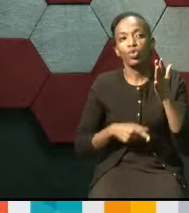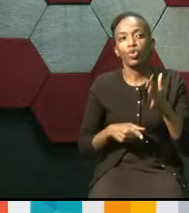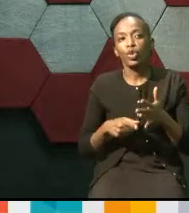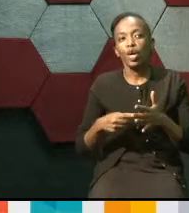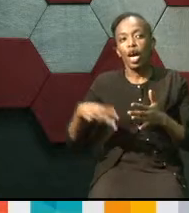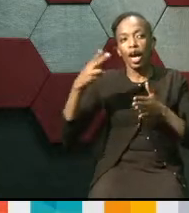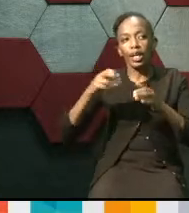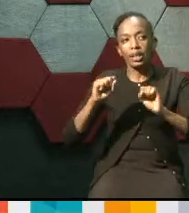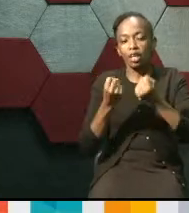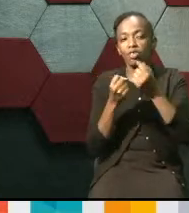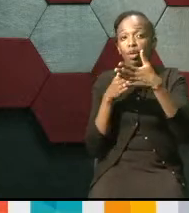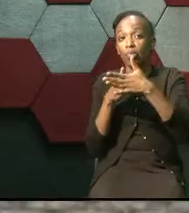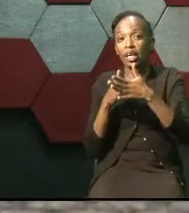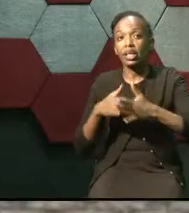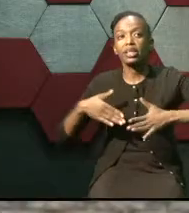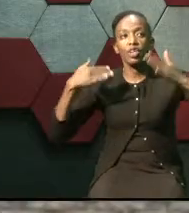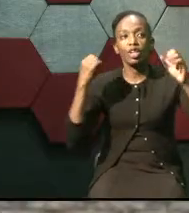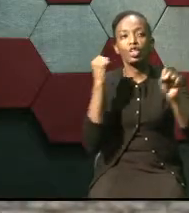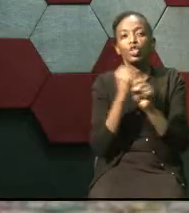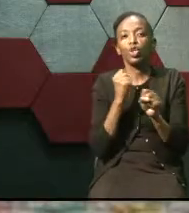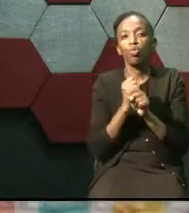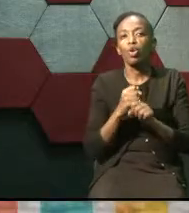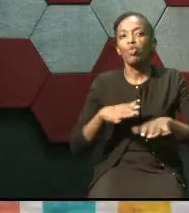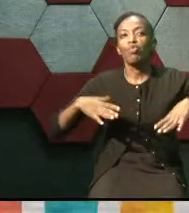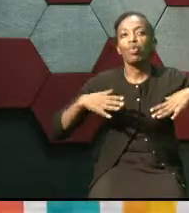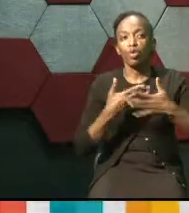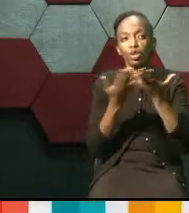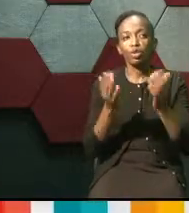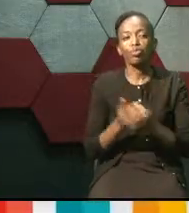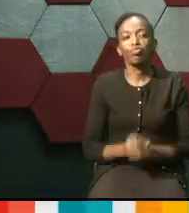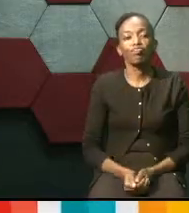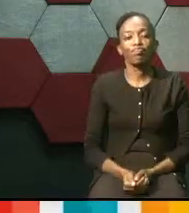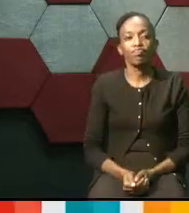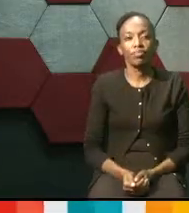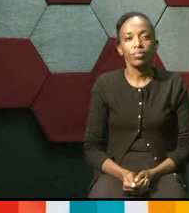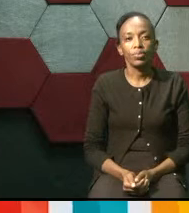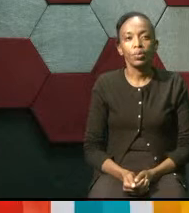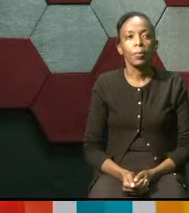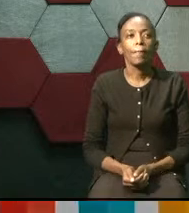Safety Barriers. Great job, Bark. We're very proud of you.